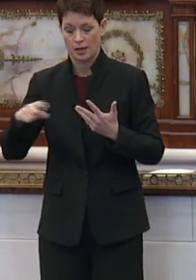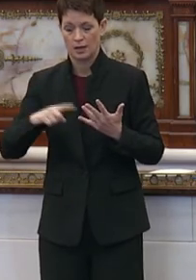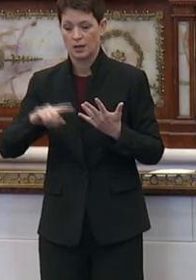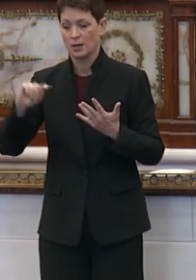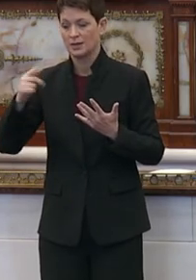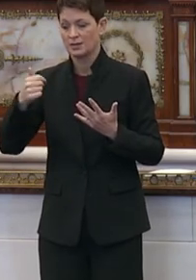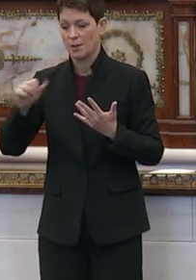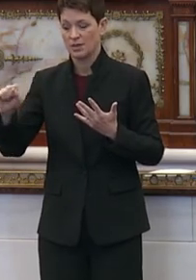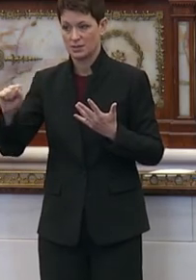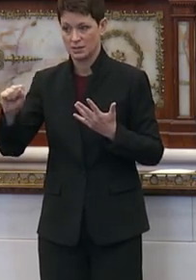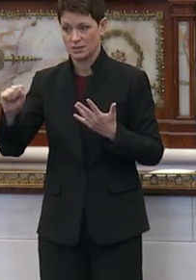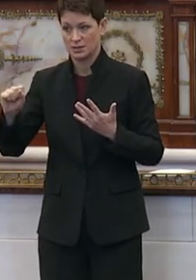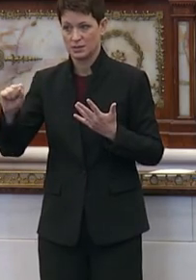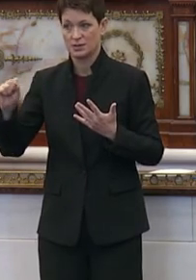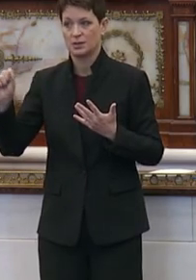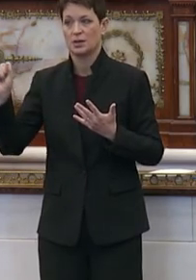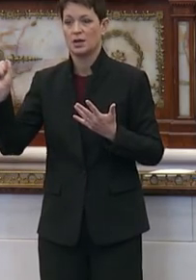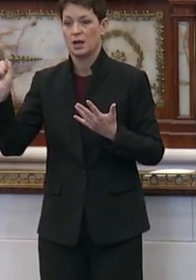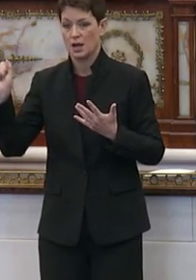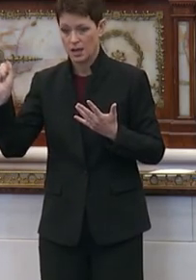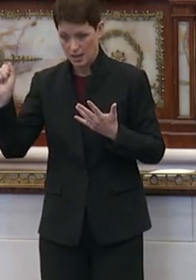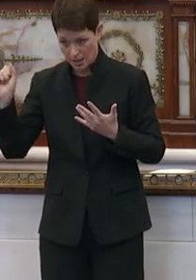Aye. Councilman Thomas.